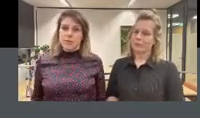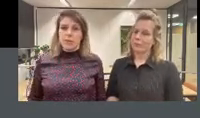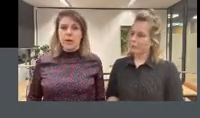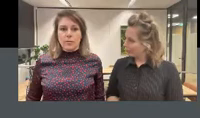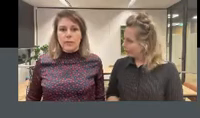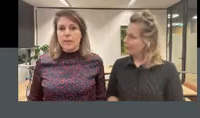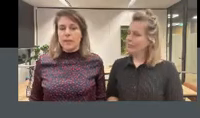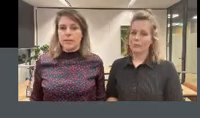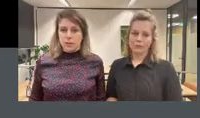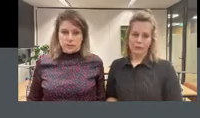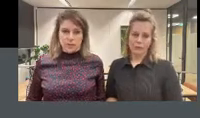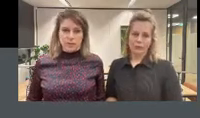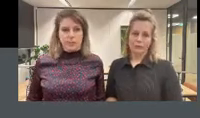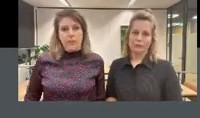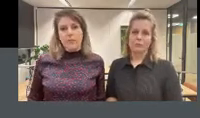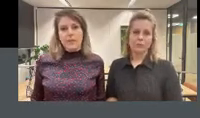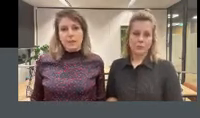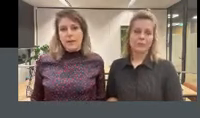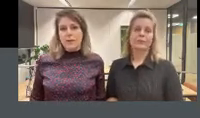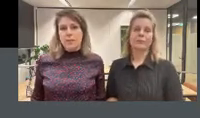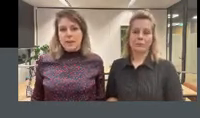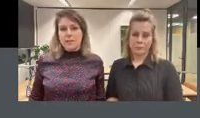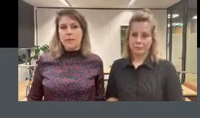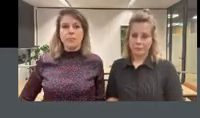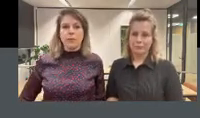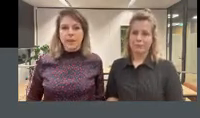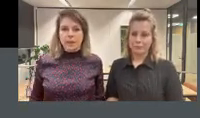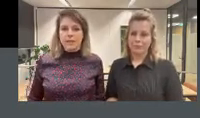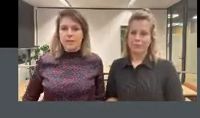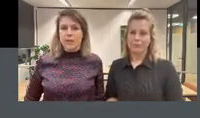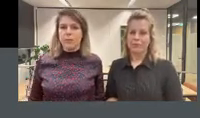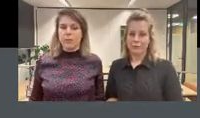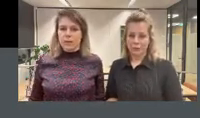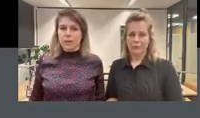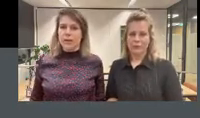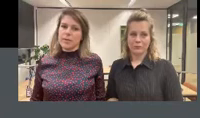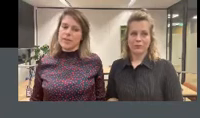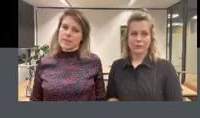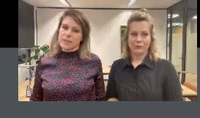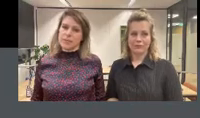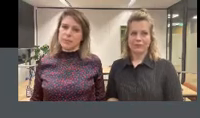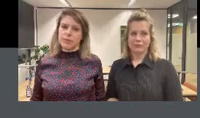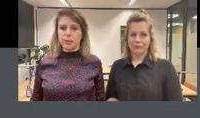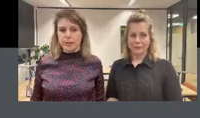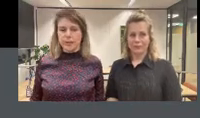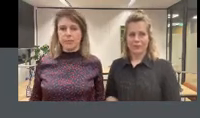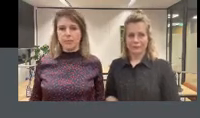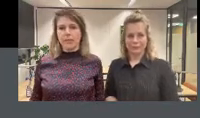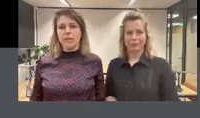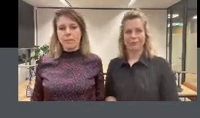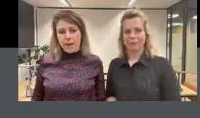adolescents should be offered in a dose, meaning at a maximum frequency of 1 therapy session per